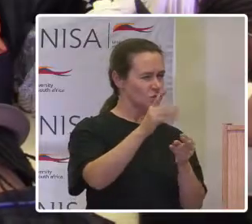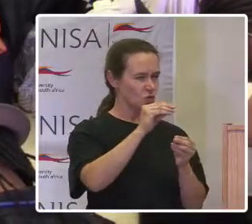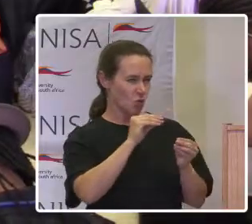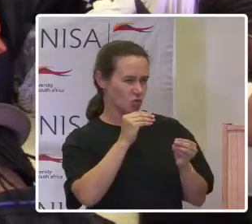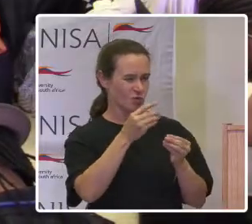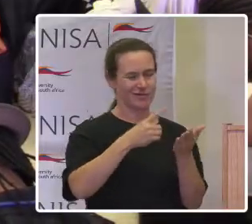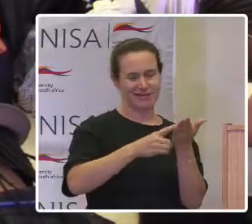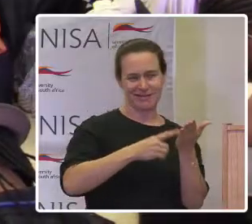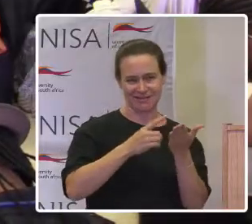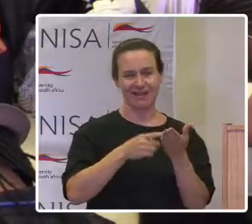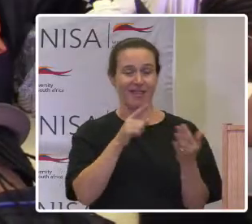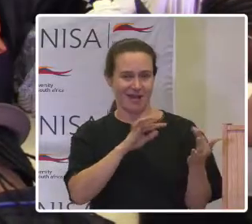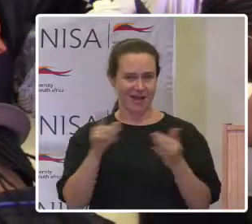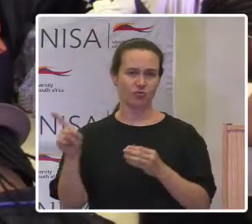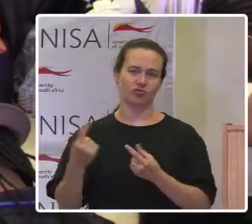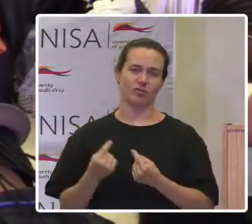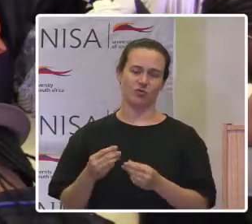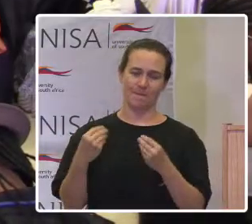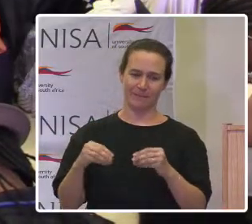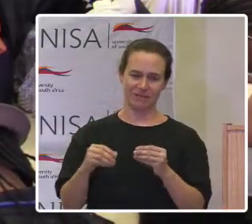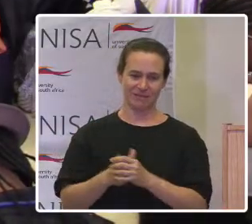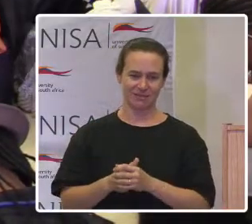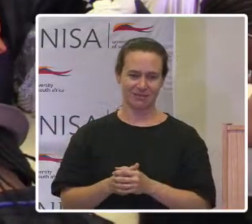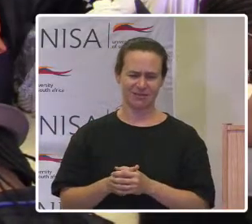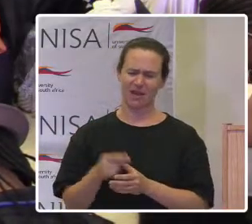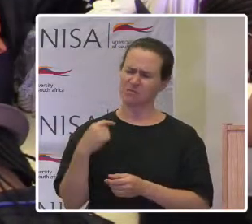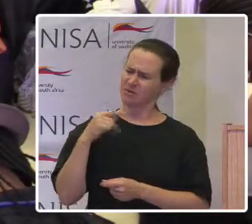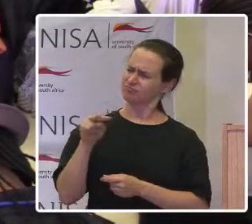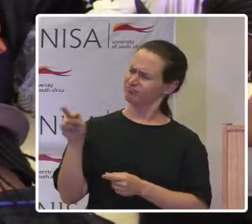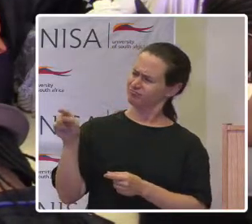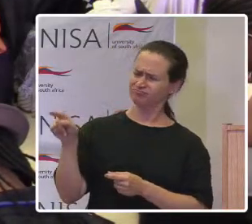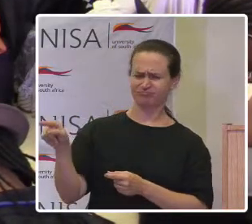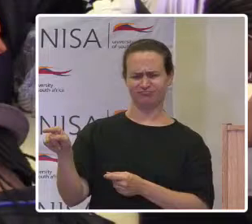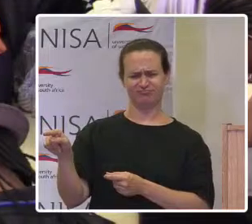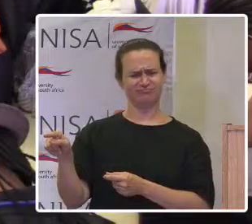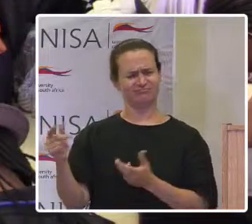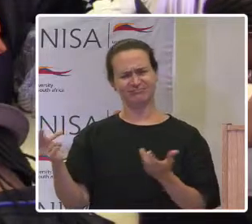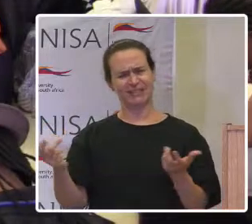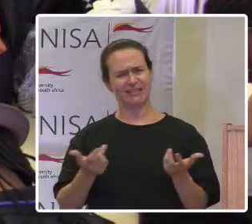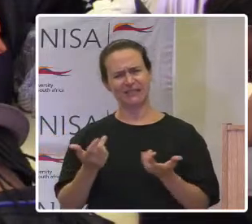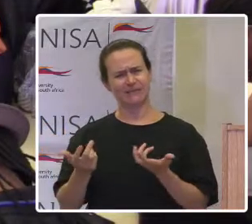ends with you and I. And I used to think,